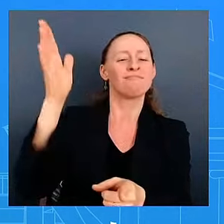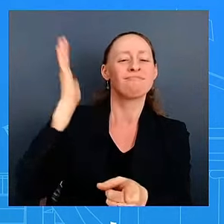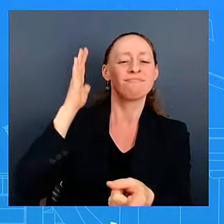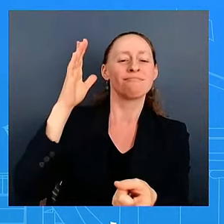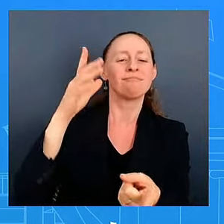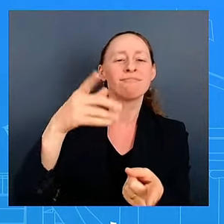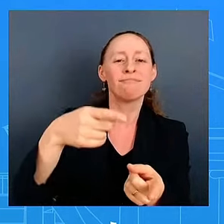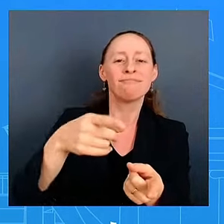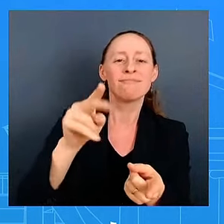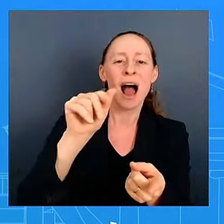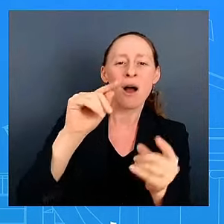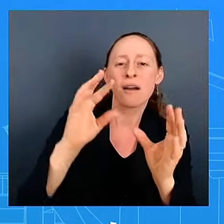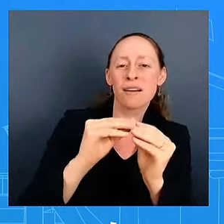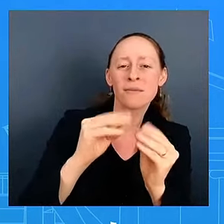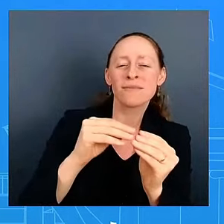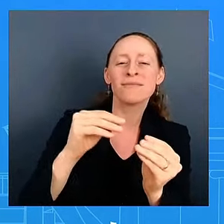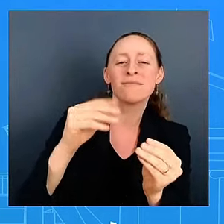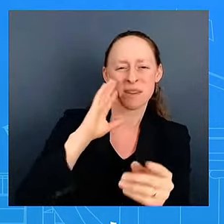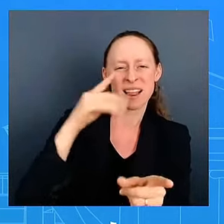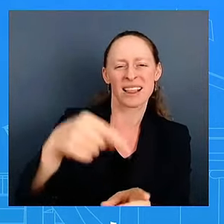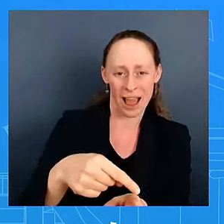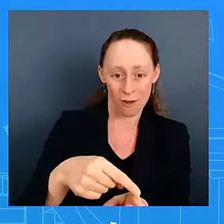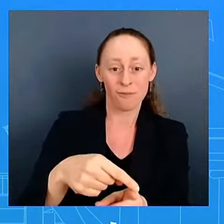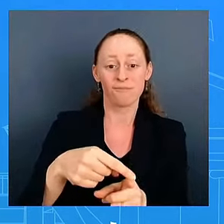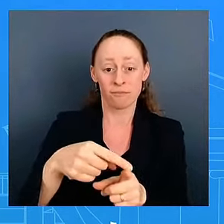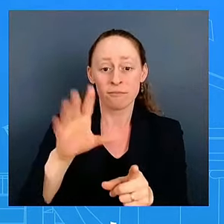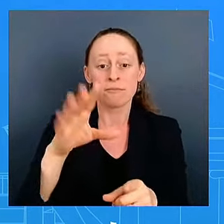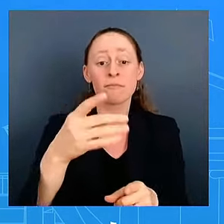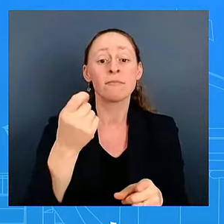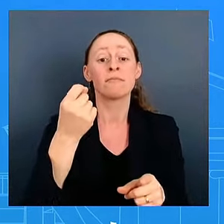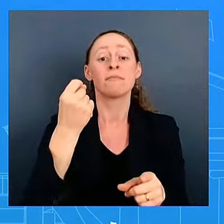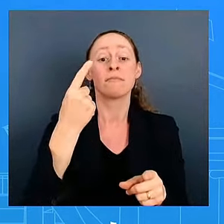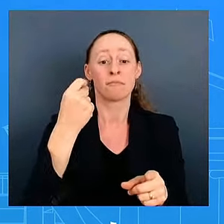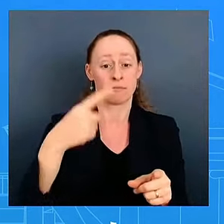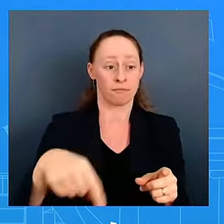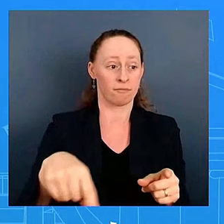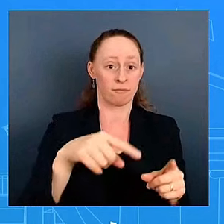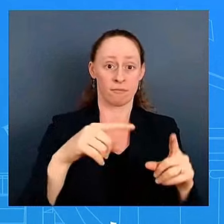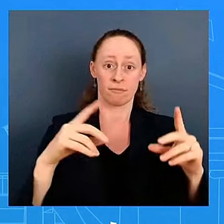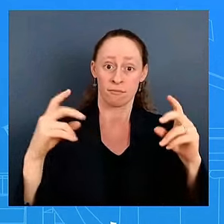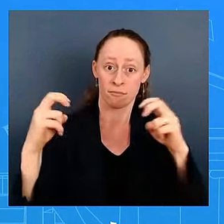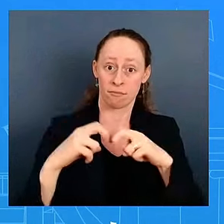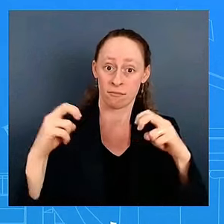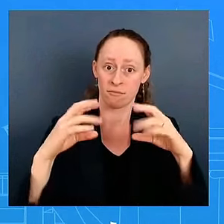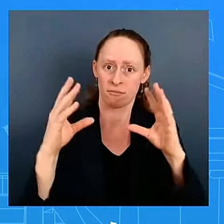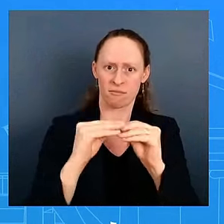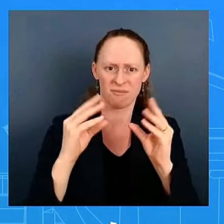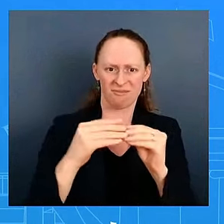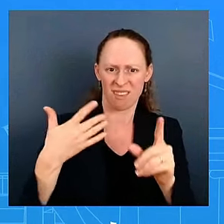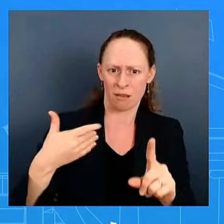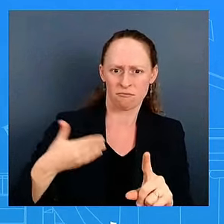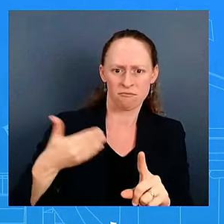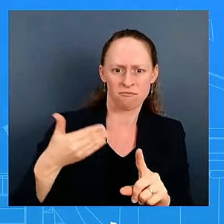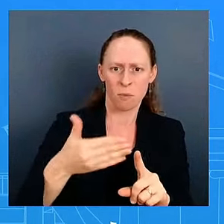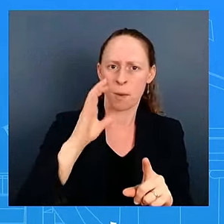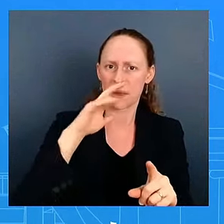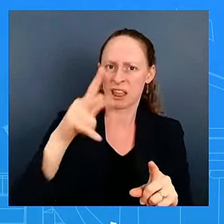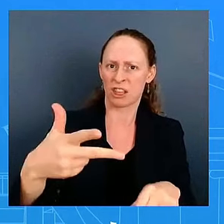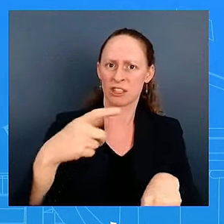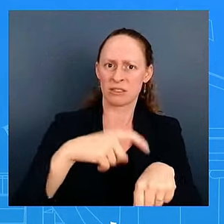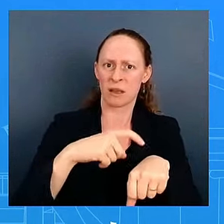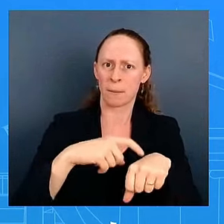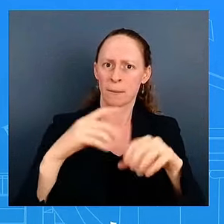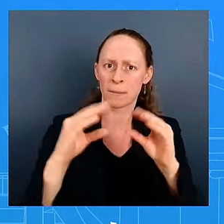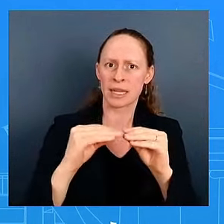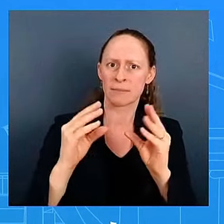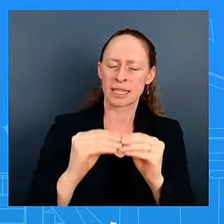will be the third meeting between both presidents in recent weeks following their sit-down in France and